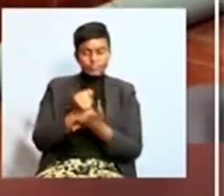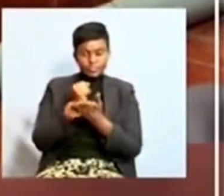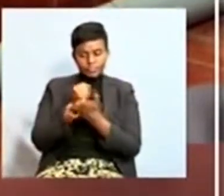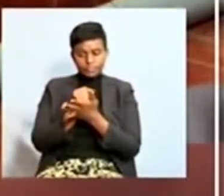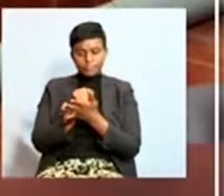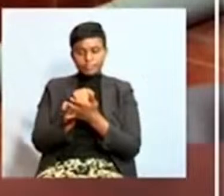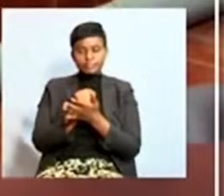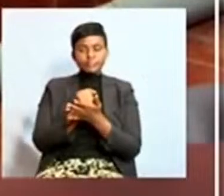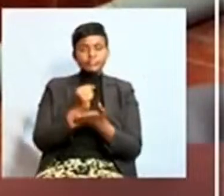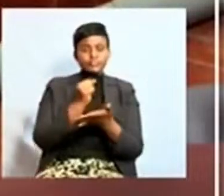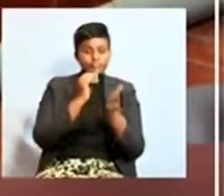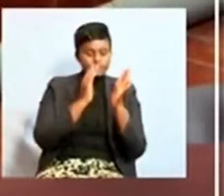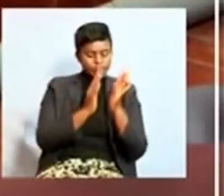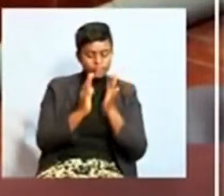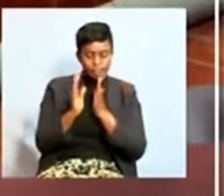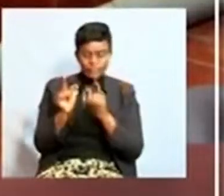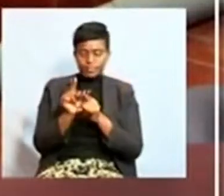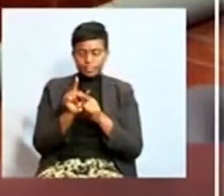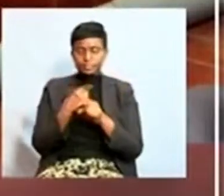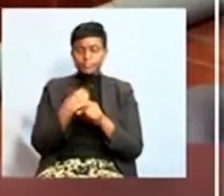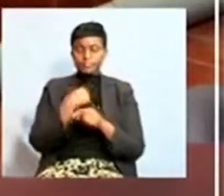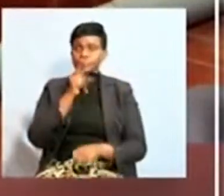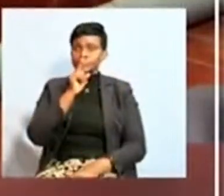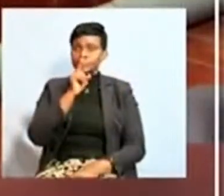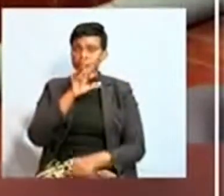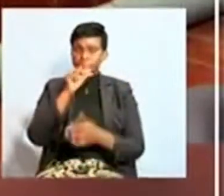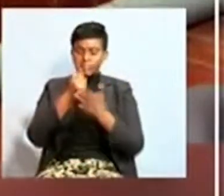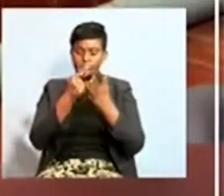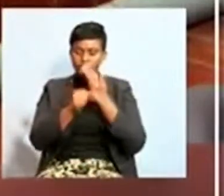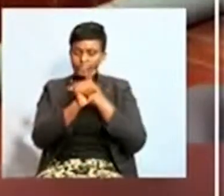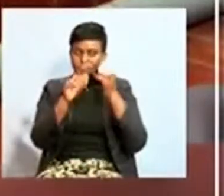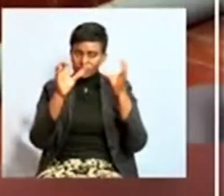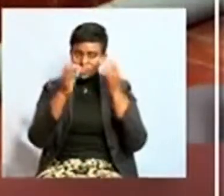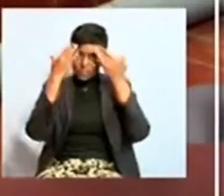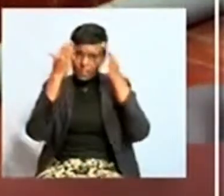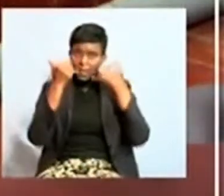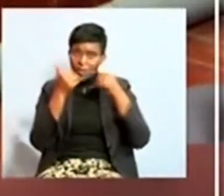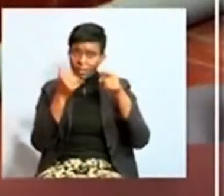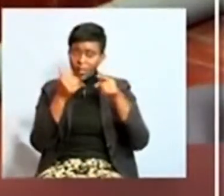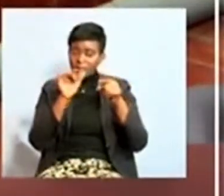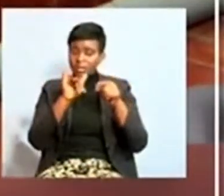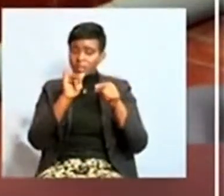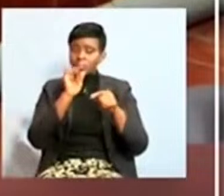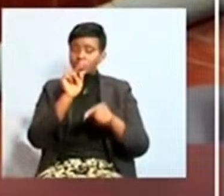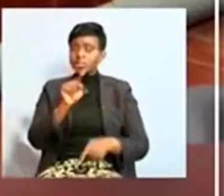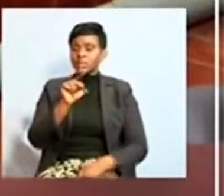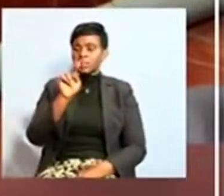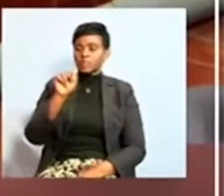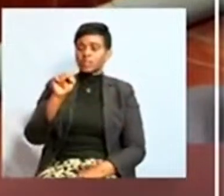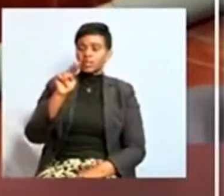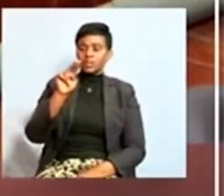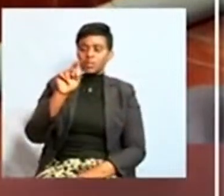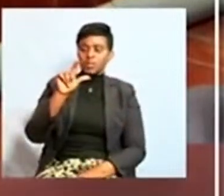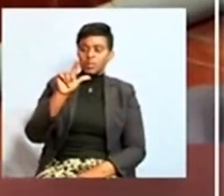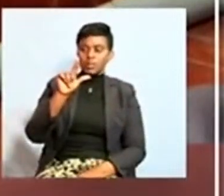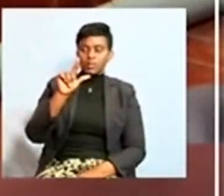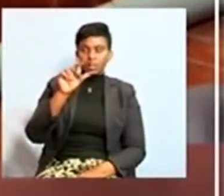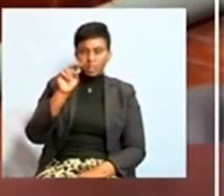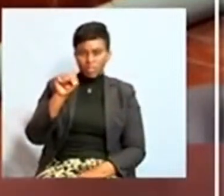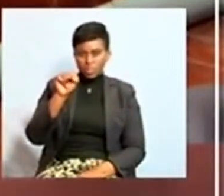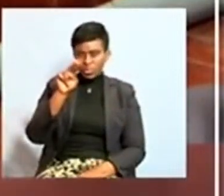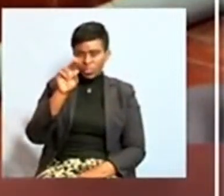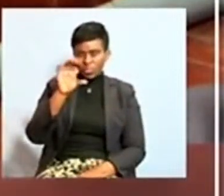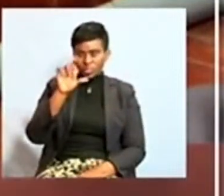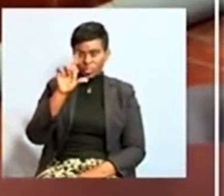peaceful purposes. And I'm sure the committee is aware that nuclear energy can be used for